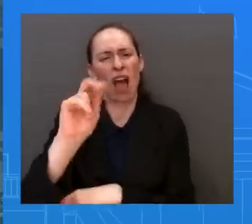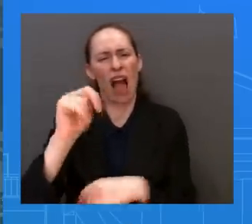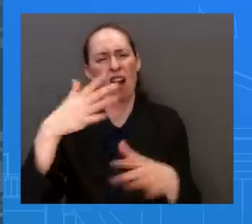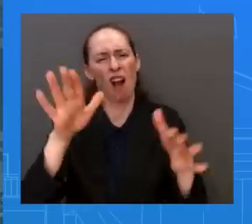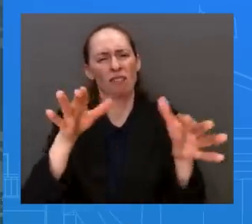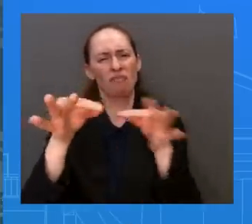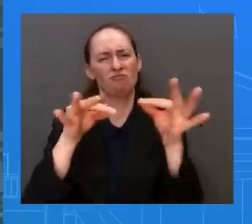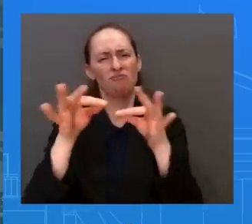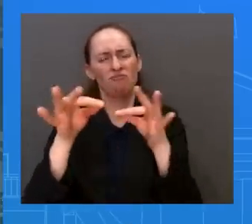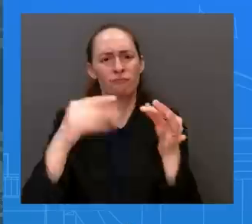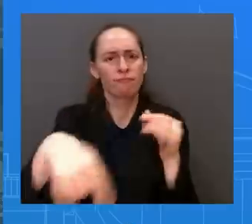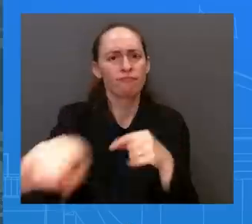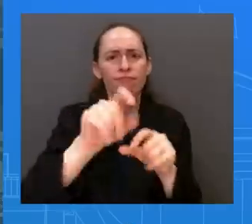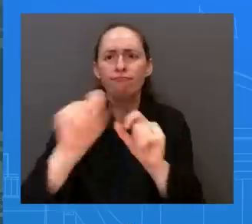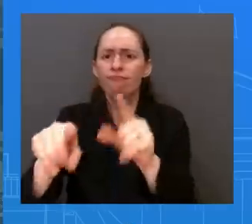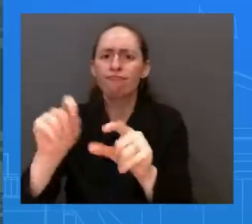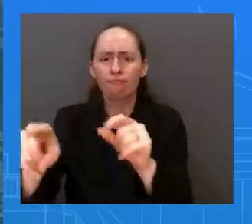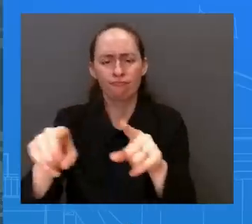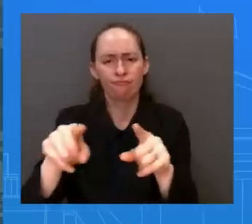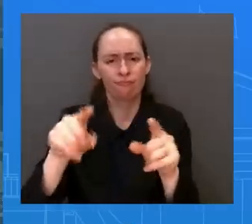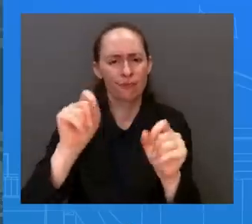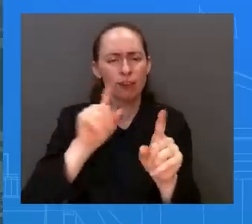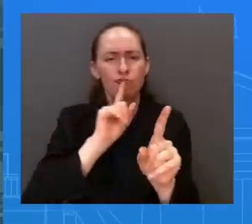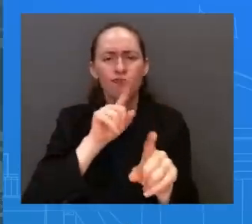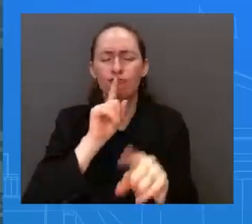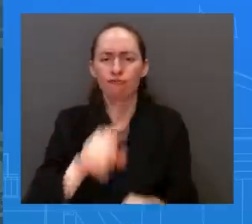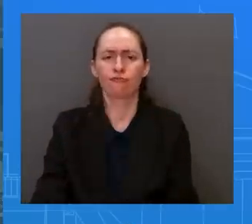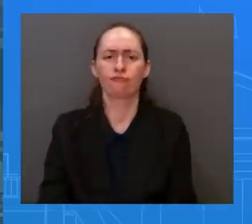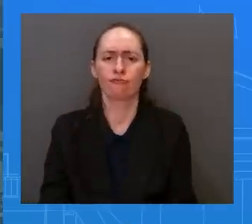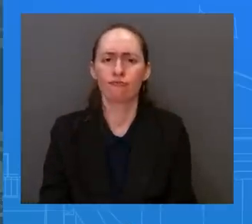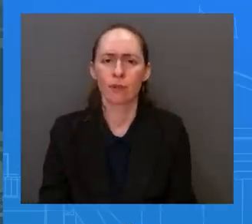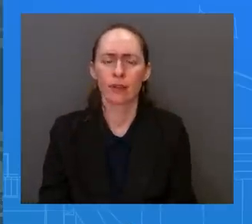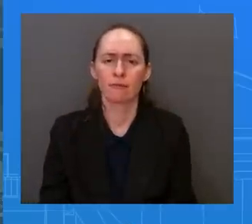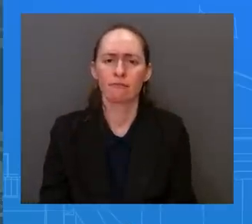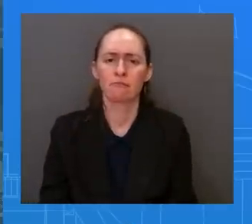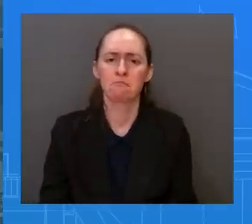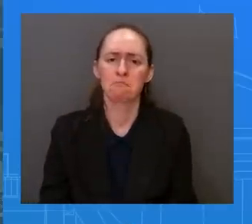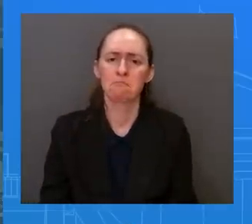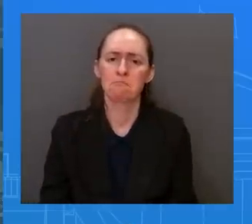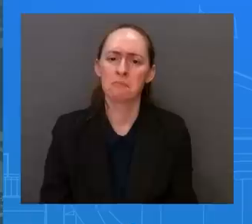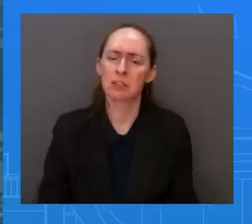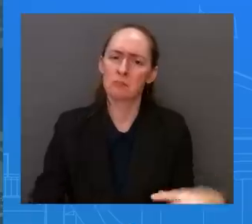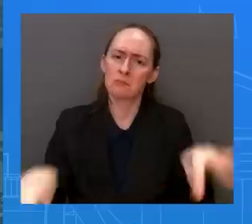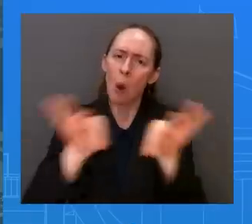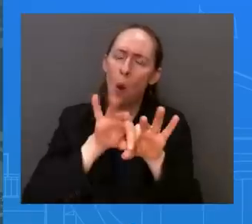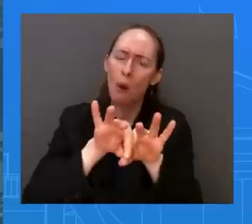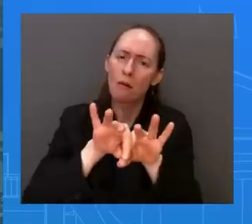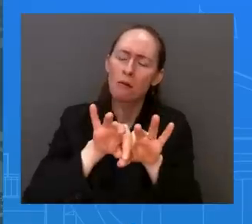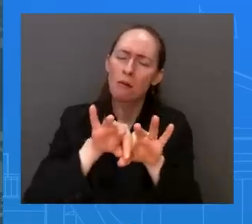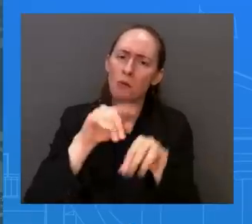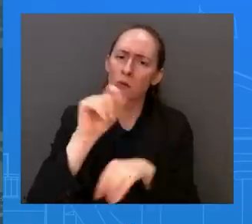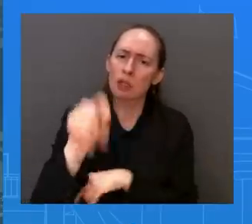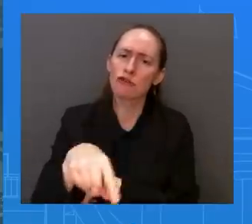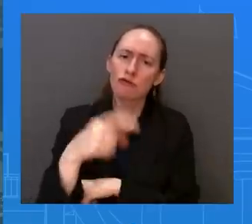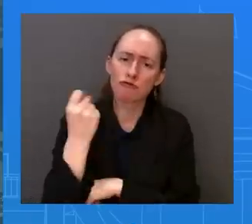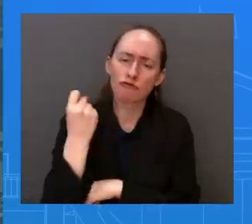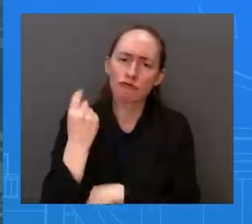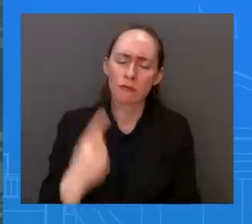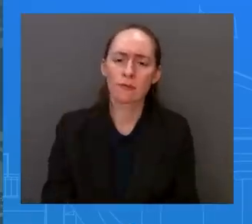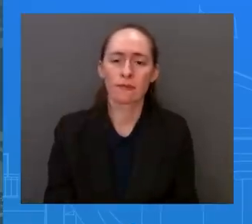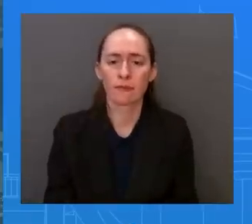your colleagues, and a very important question to ask. But I'll say this, we understand, and it is true, that the American